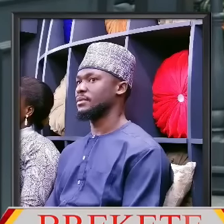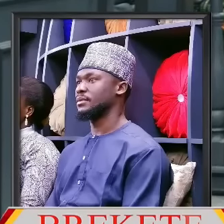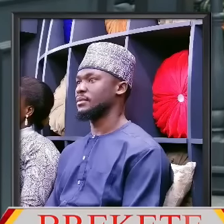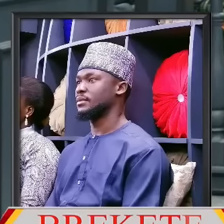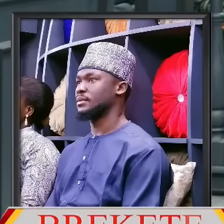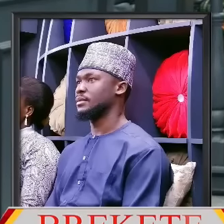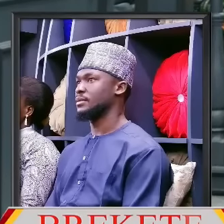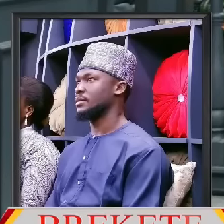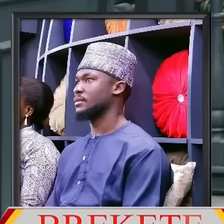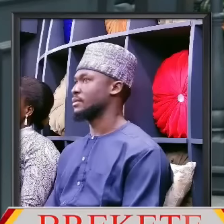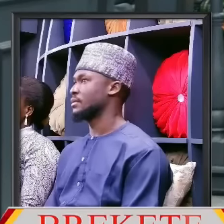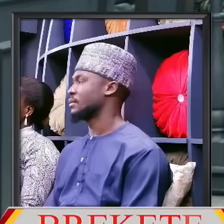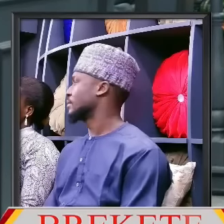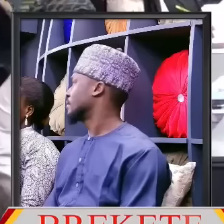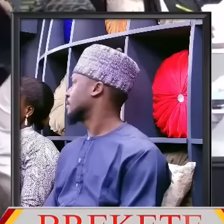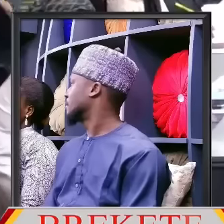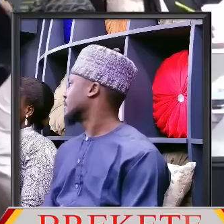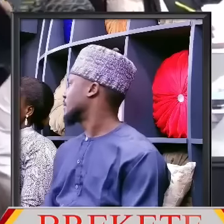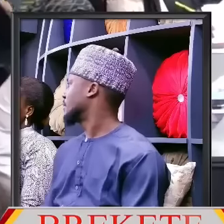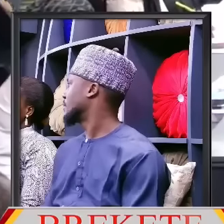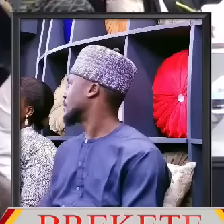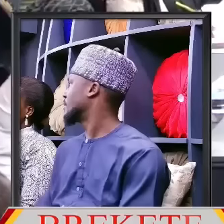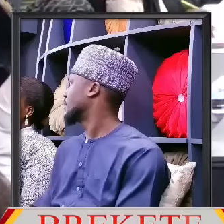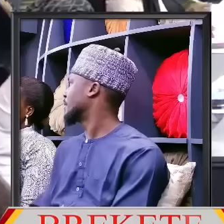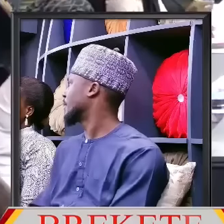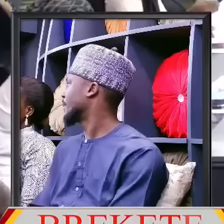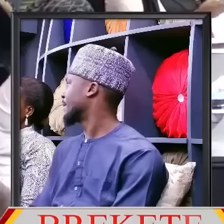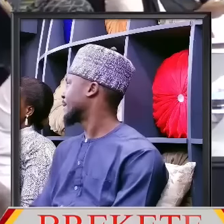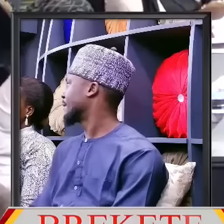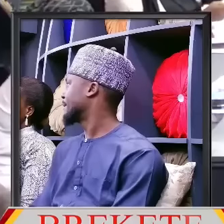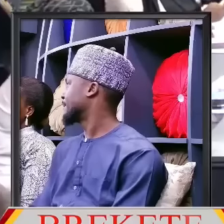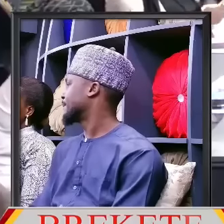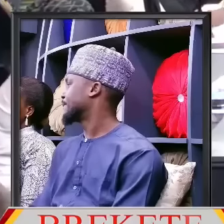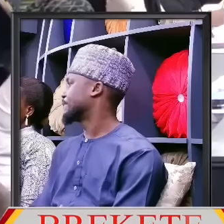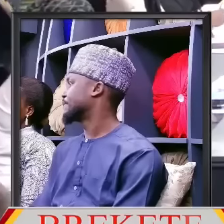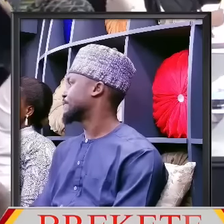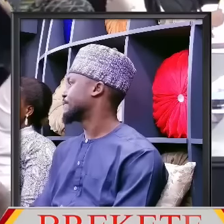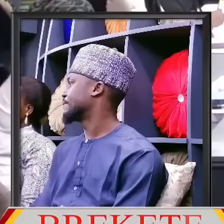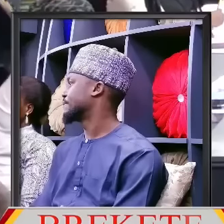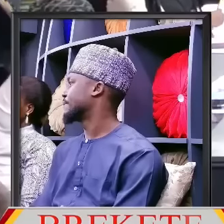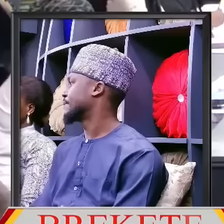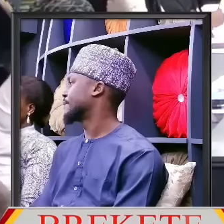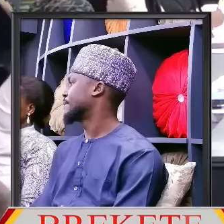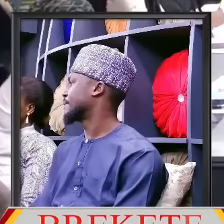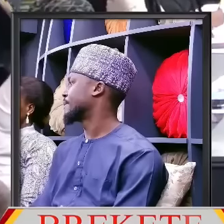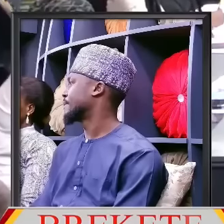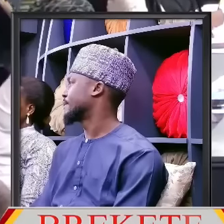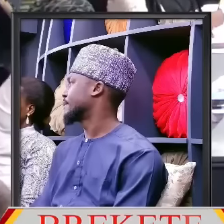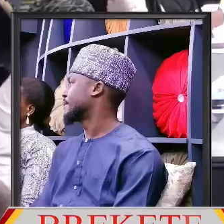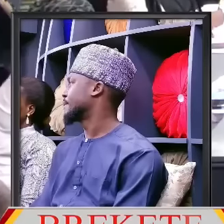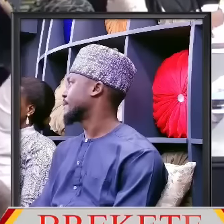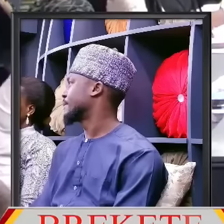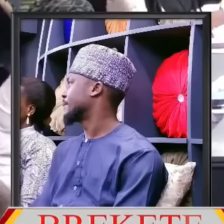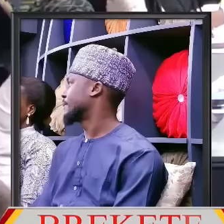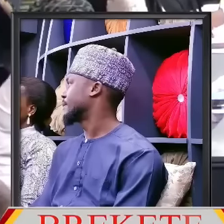Give a micro. You hold microphone. Yes, sir. Waiting with the look for. For this matter, waiting with the look